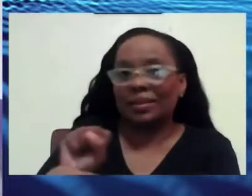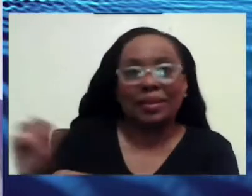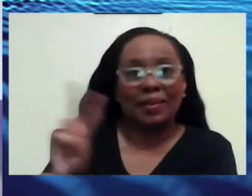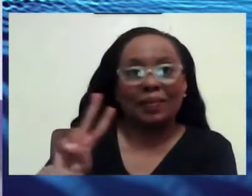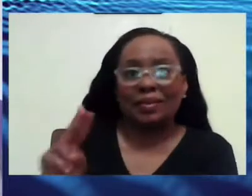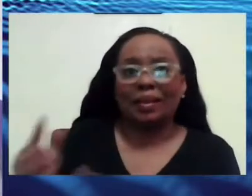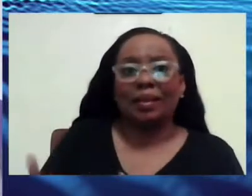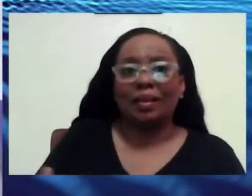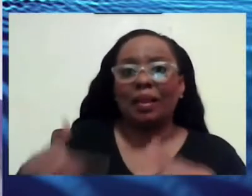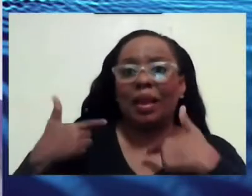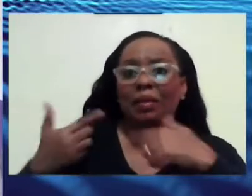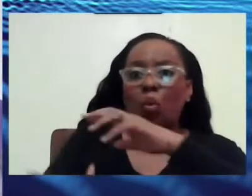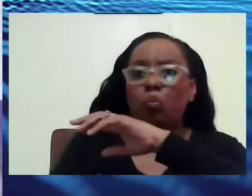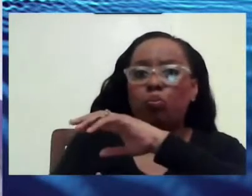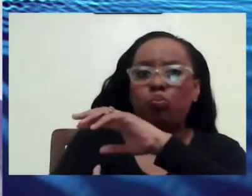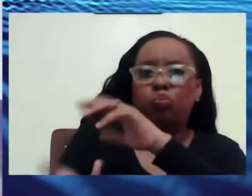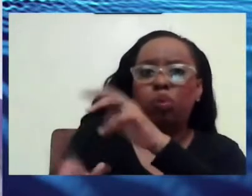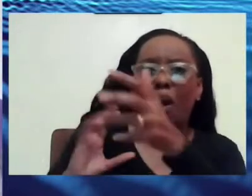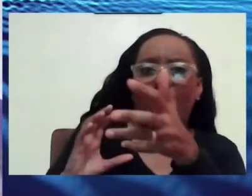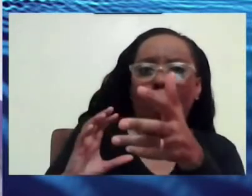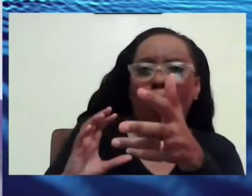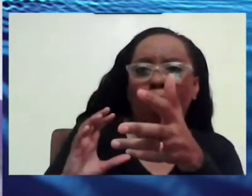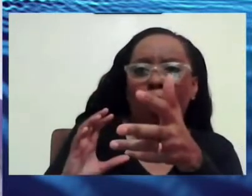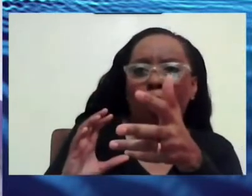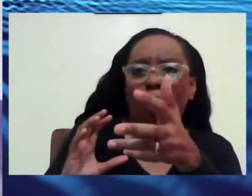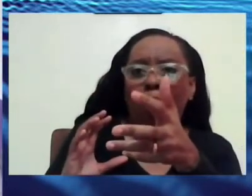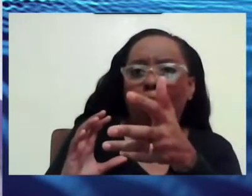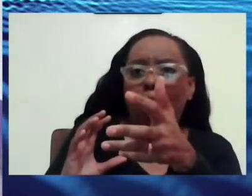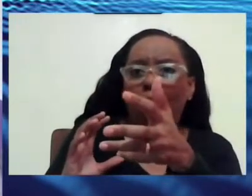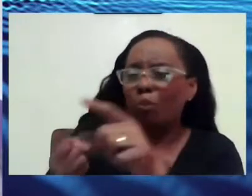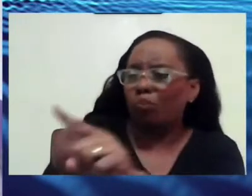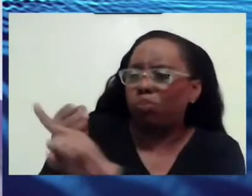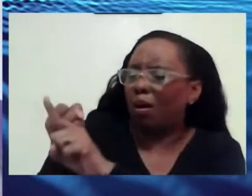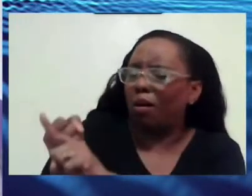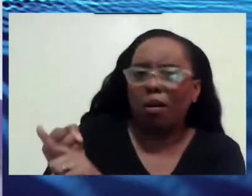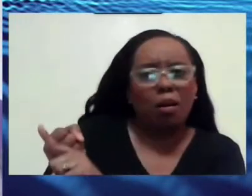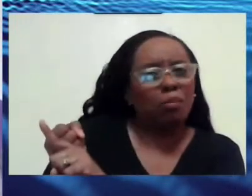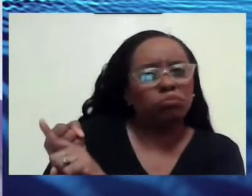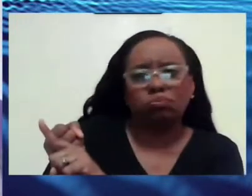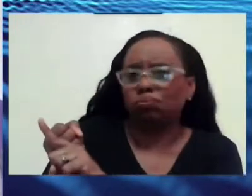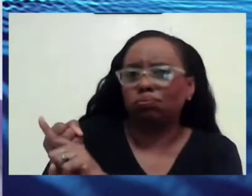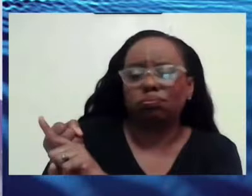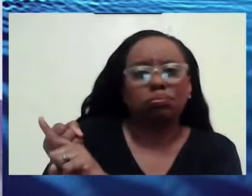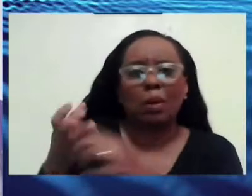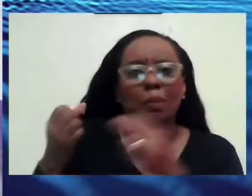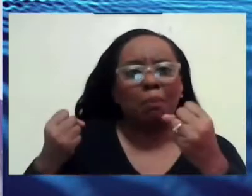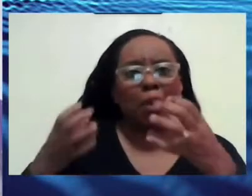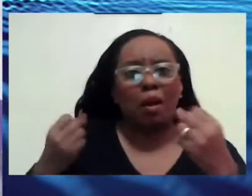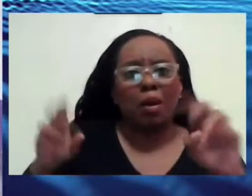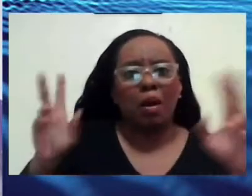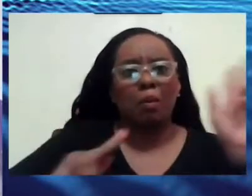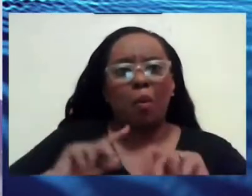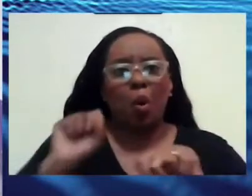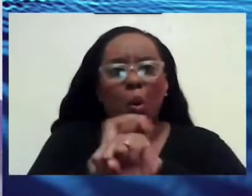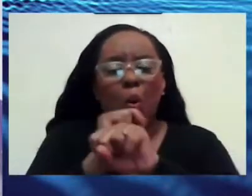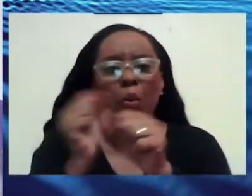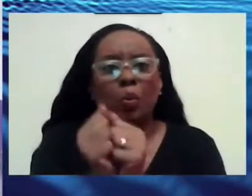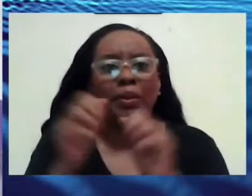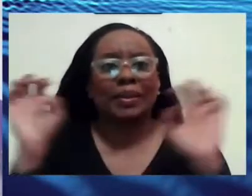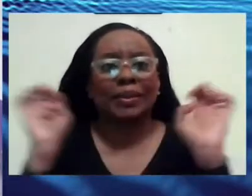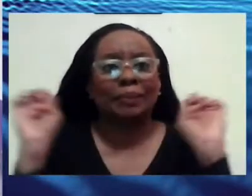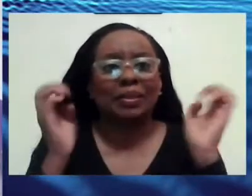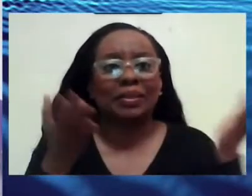much disrupted by what has happened. Many of the persons who are working in emergency services and coordinating have